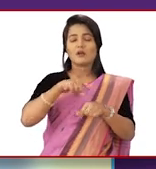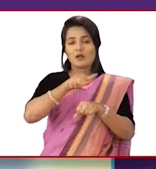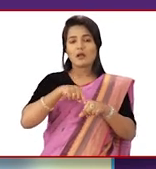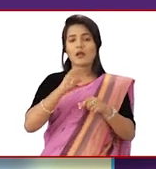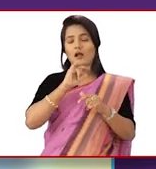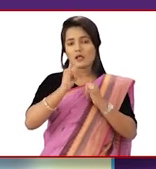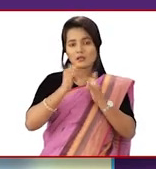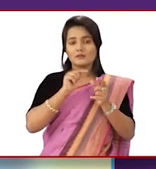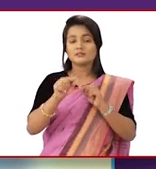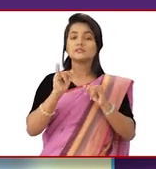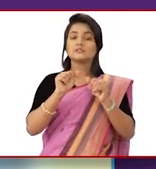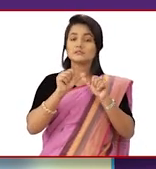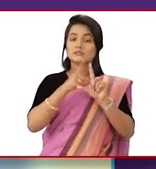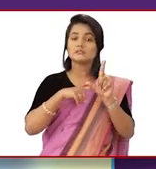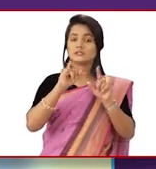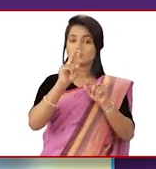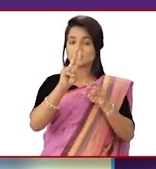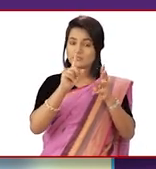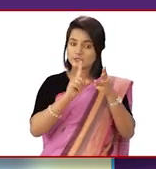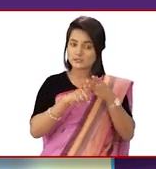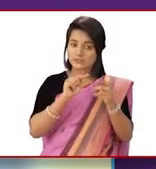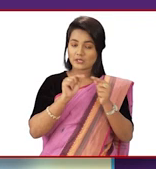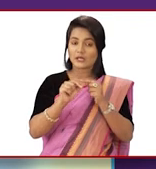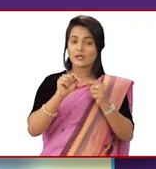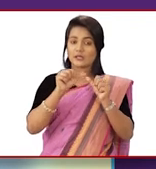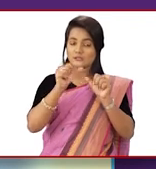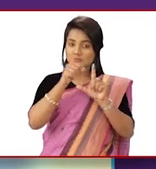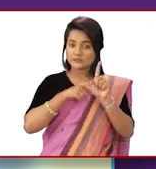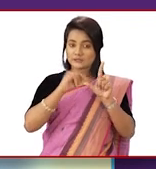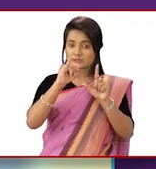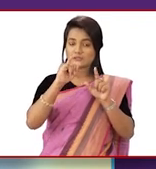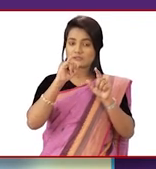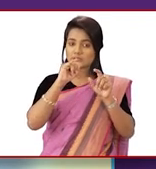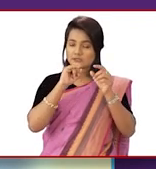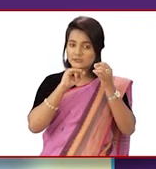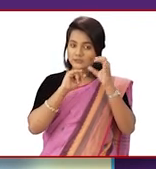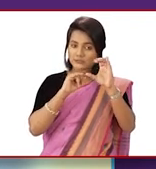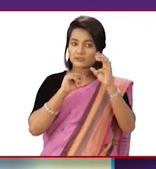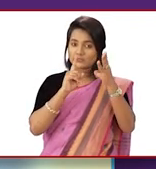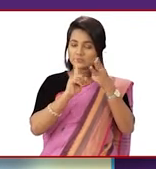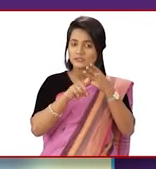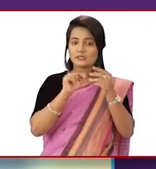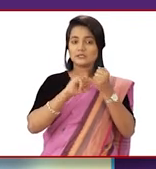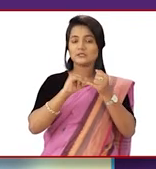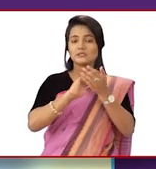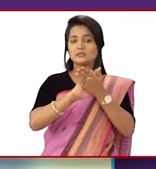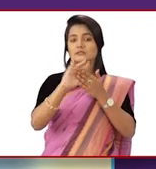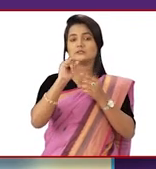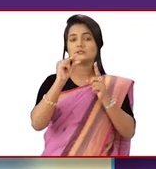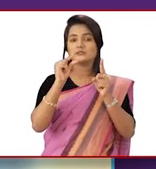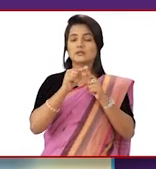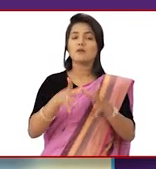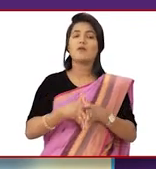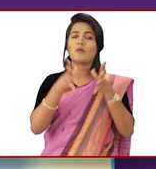regarding allies. How do allyship, you know, is being evaluated? You know, right now there are a lot